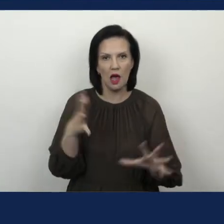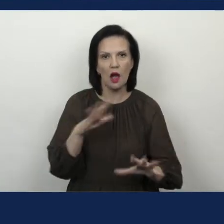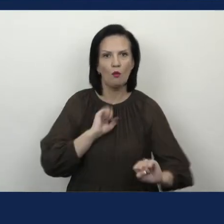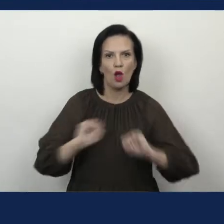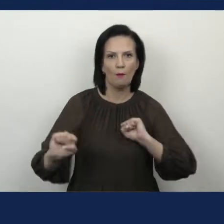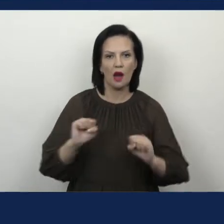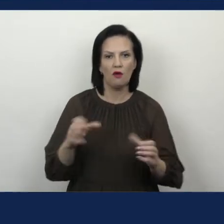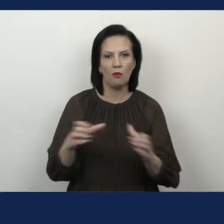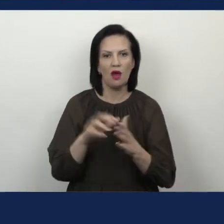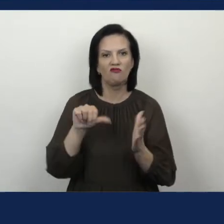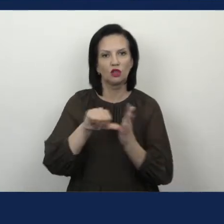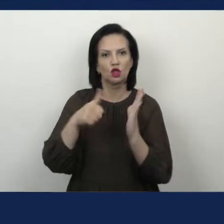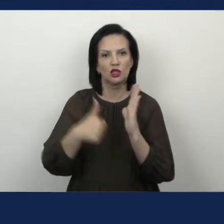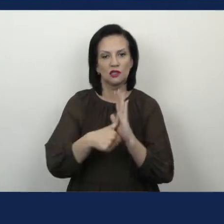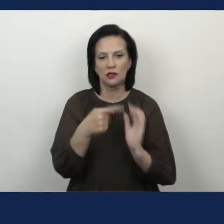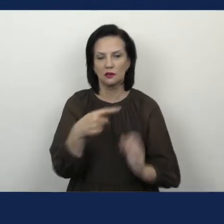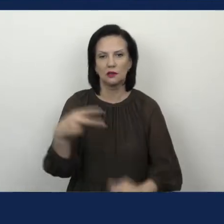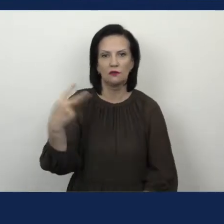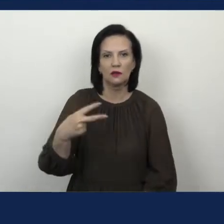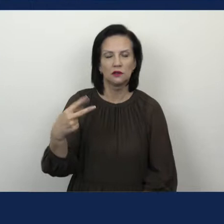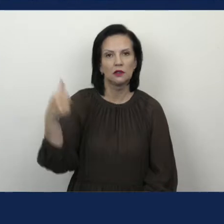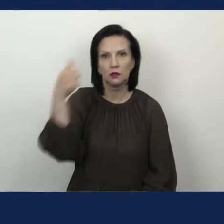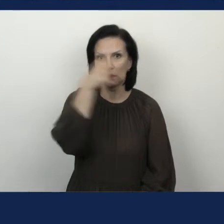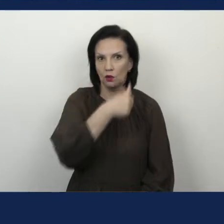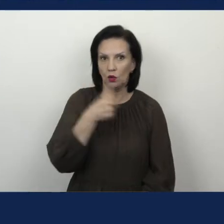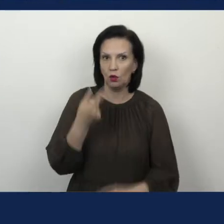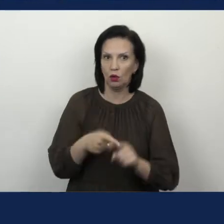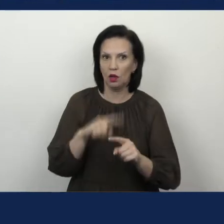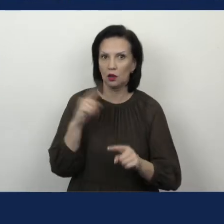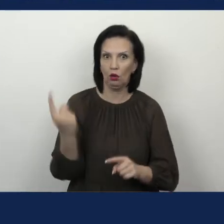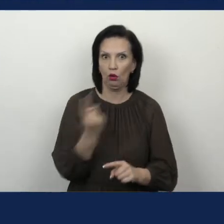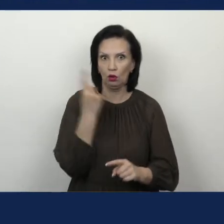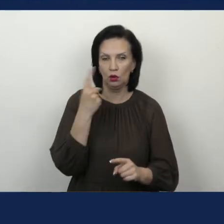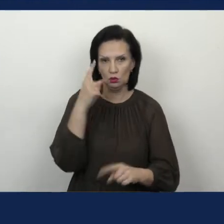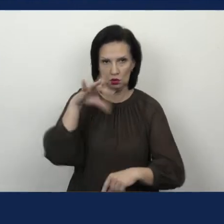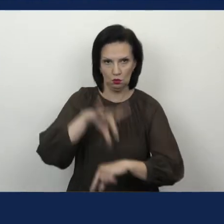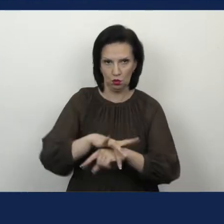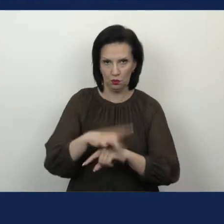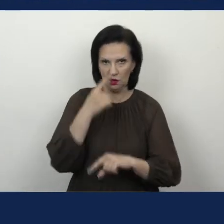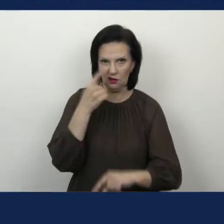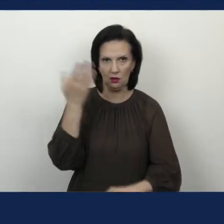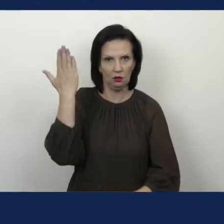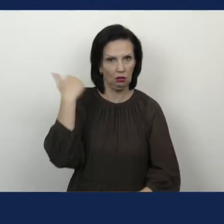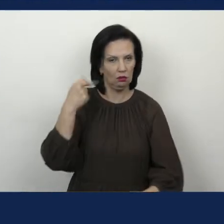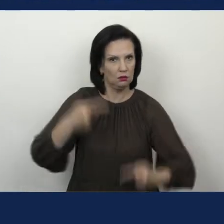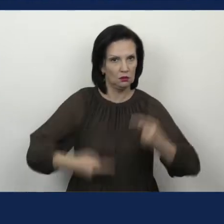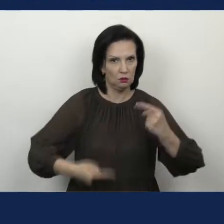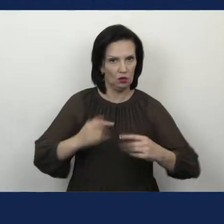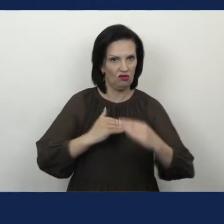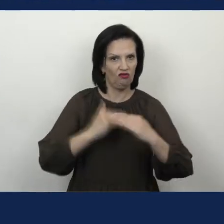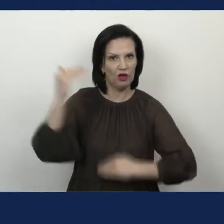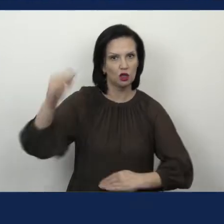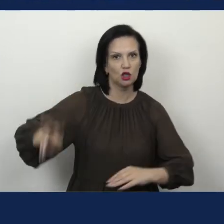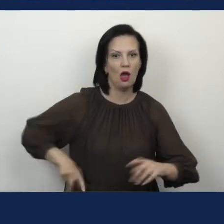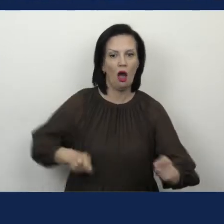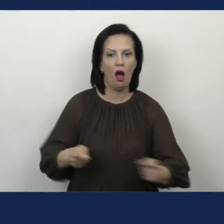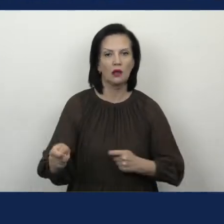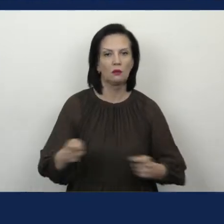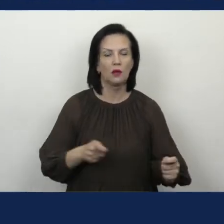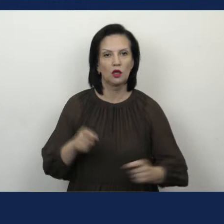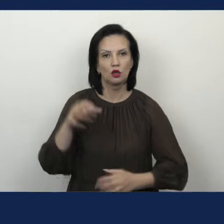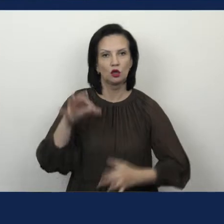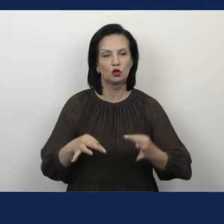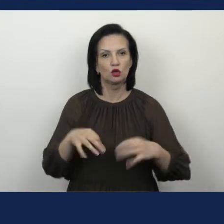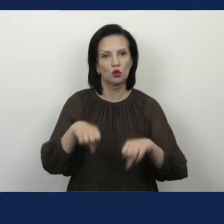2016-2020. The Supreme Administrative Court of Lithuania issued a decision in this case where